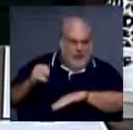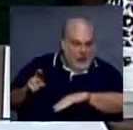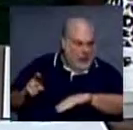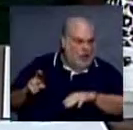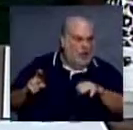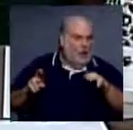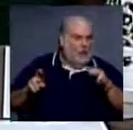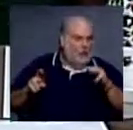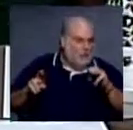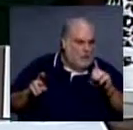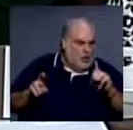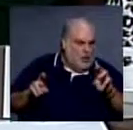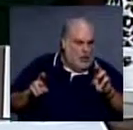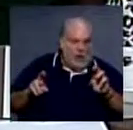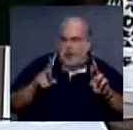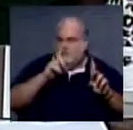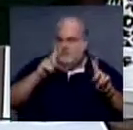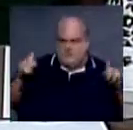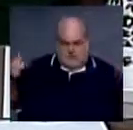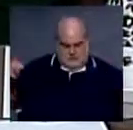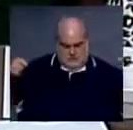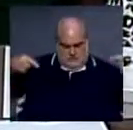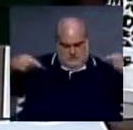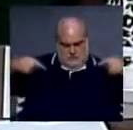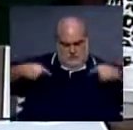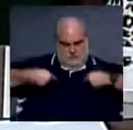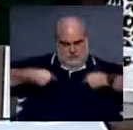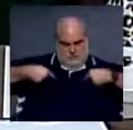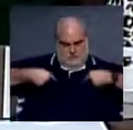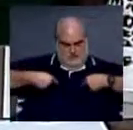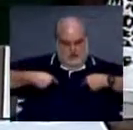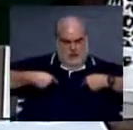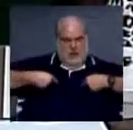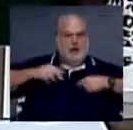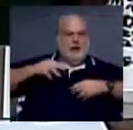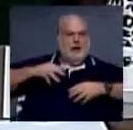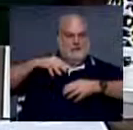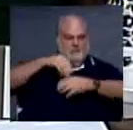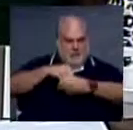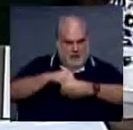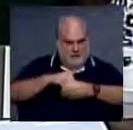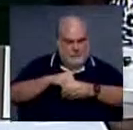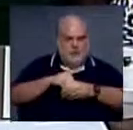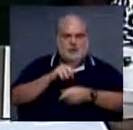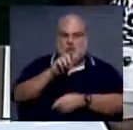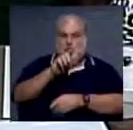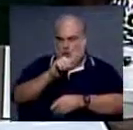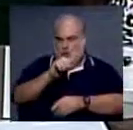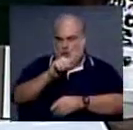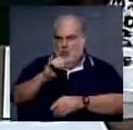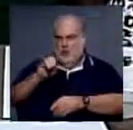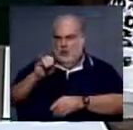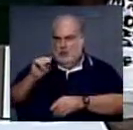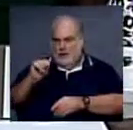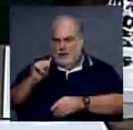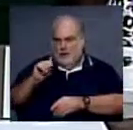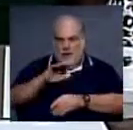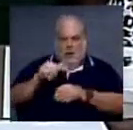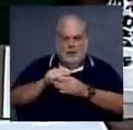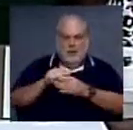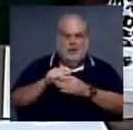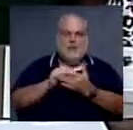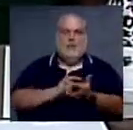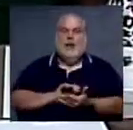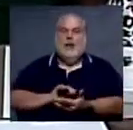it, or anyone else. It's time that we all took a part in this and did it. And I think that we've all been sitting around waiting